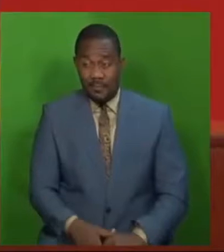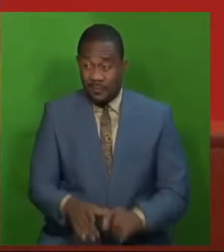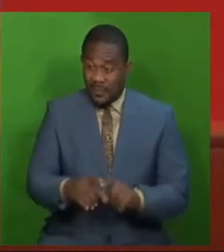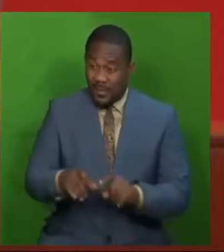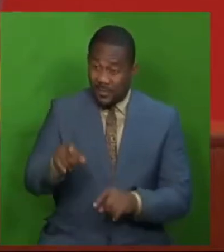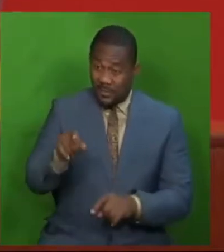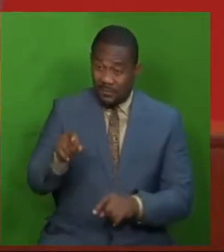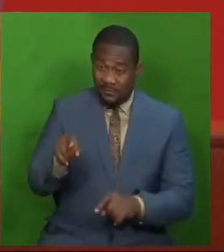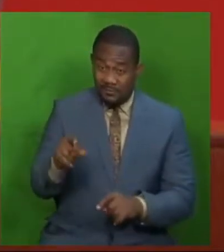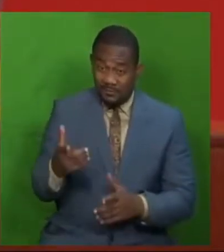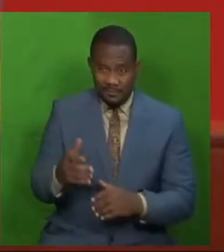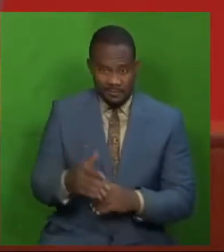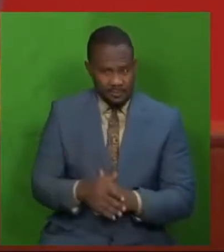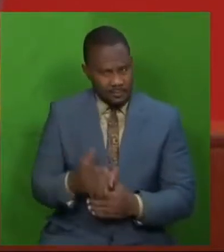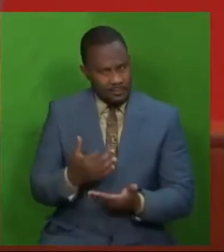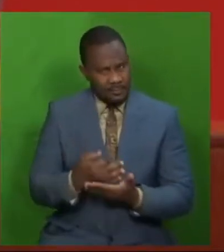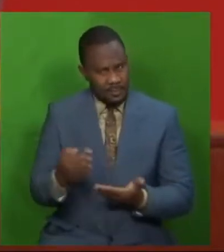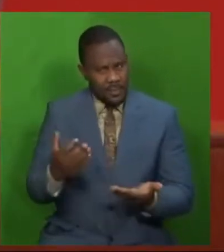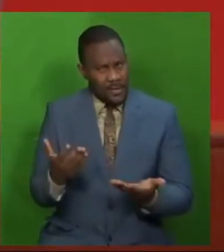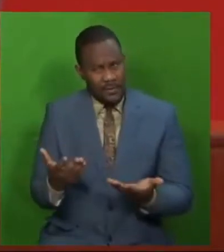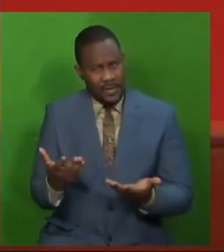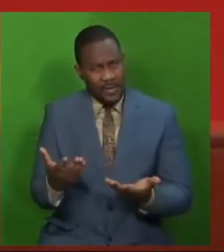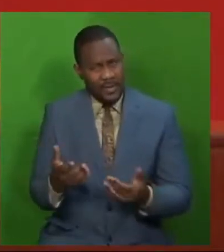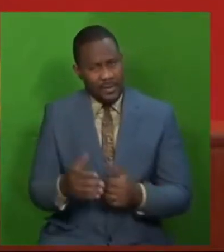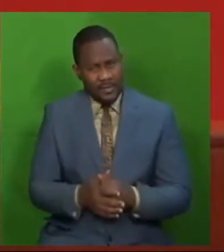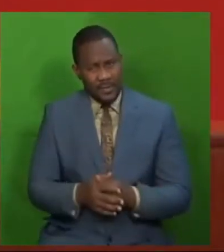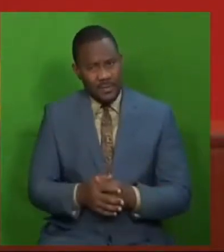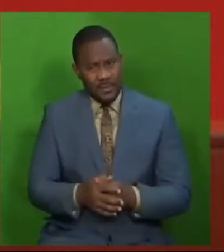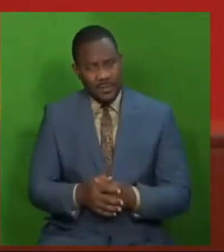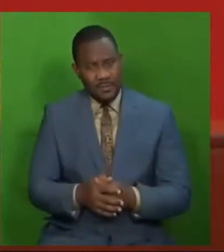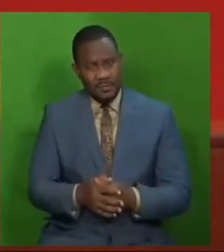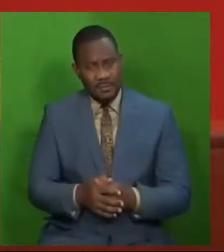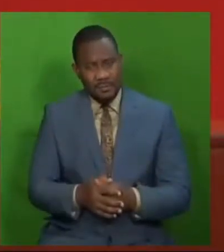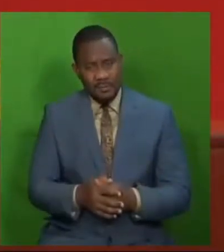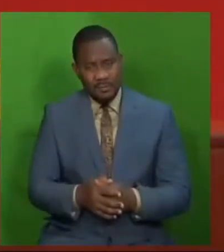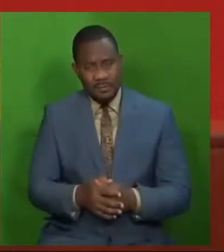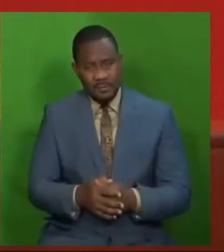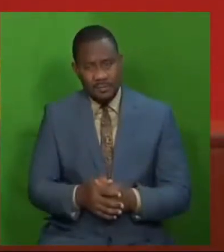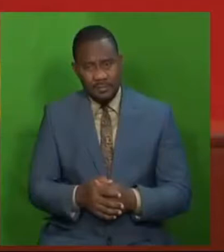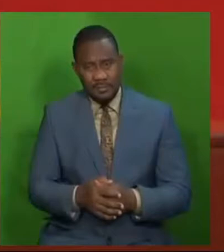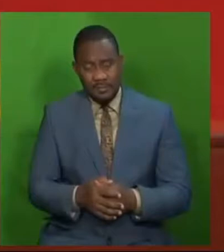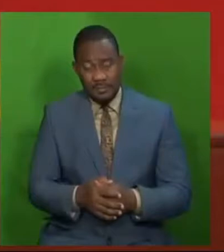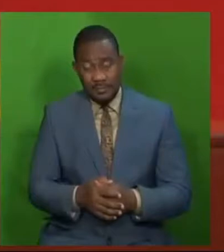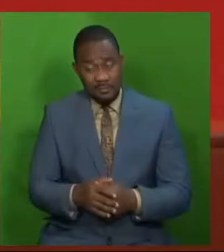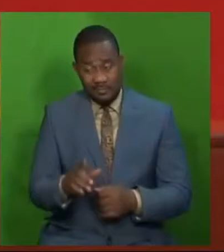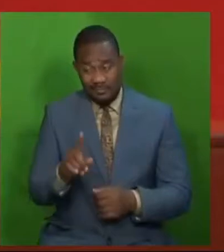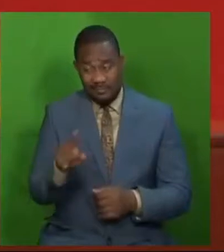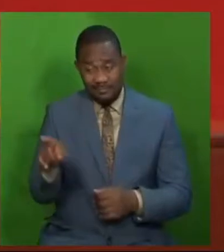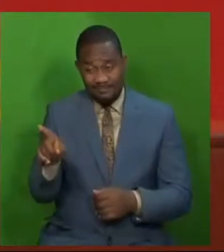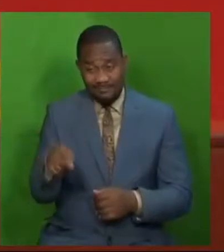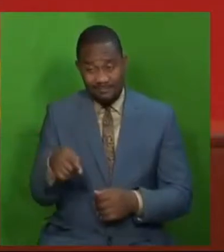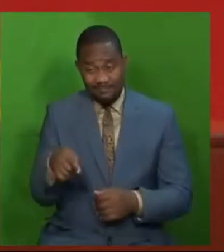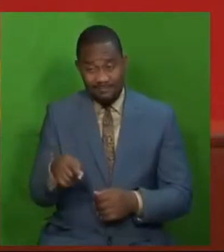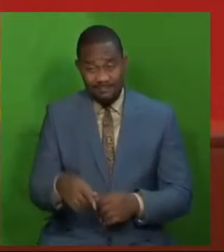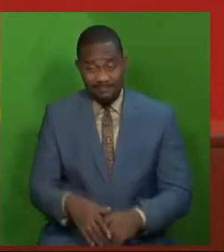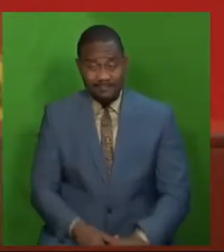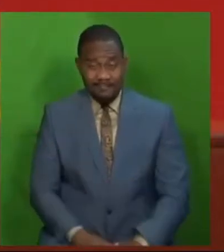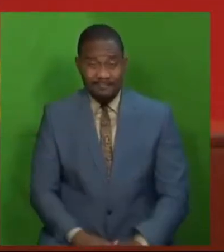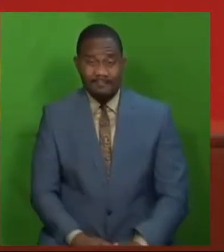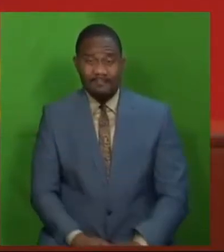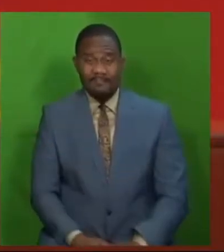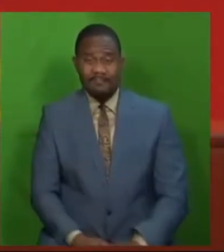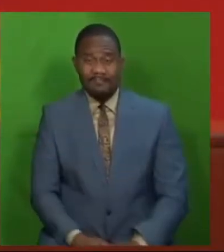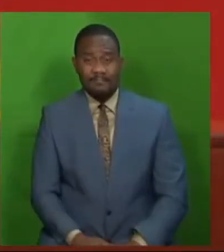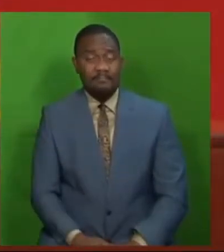your submission doesn't draw my attention to any area, you are completely out of order. So